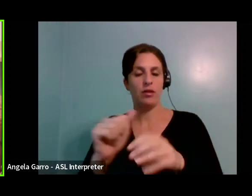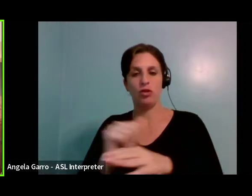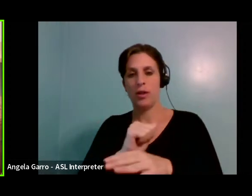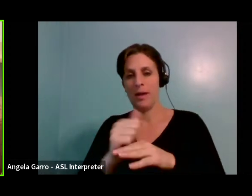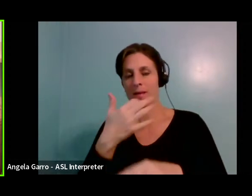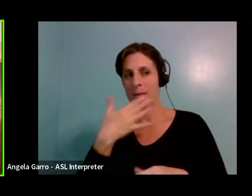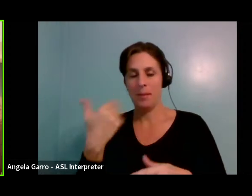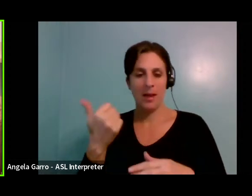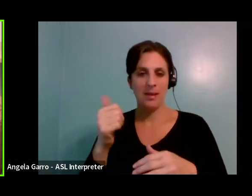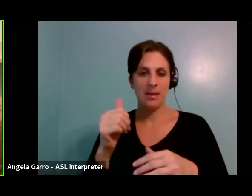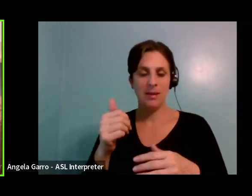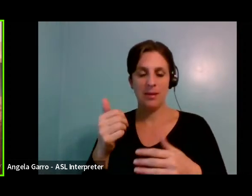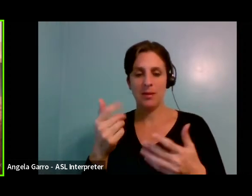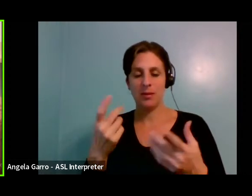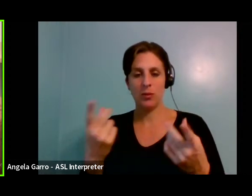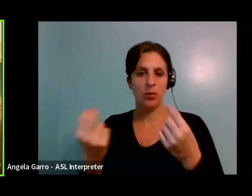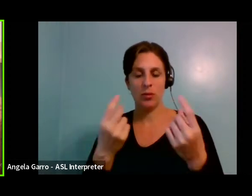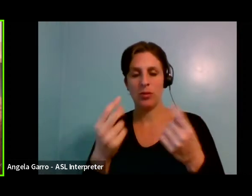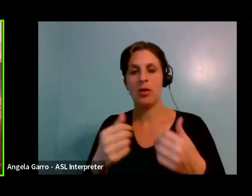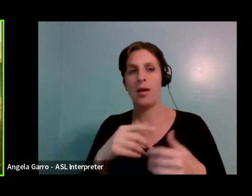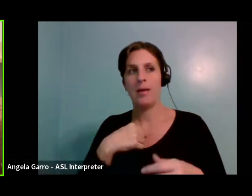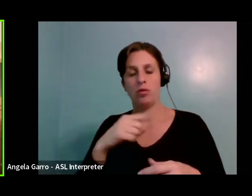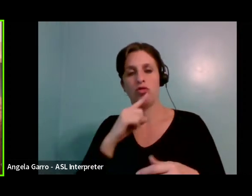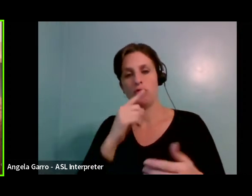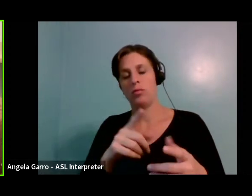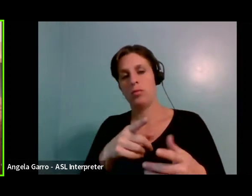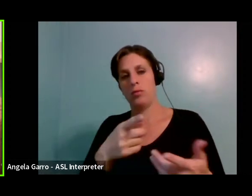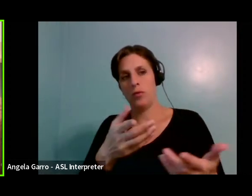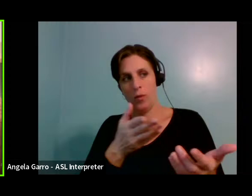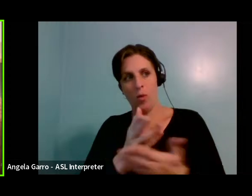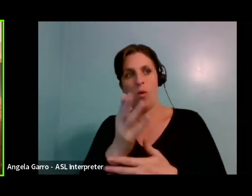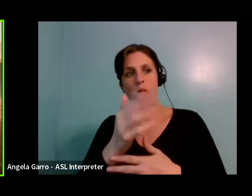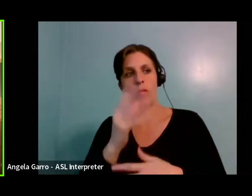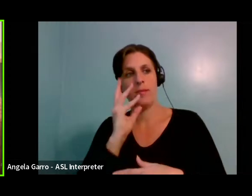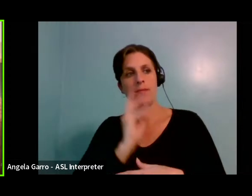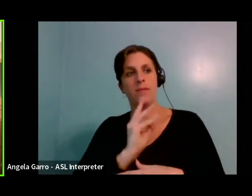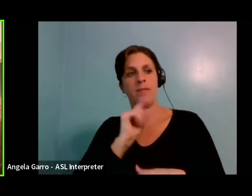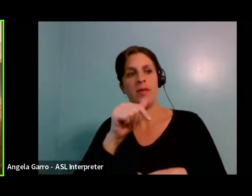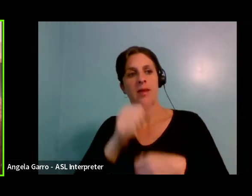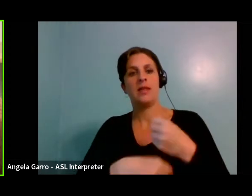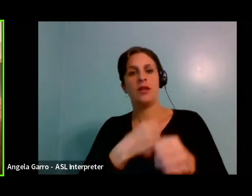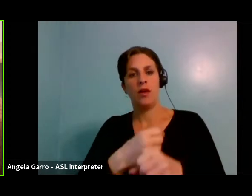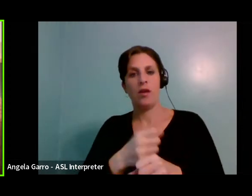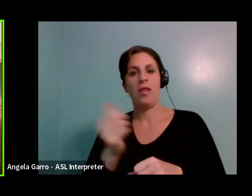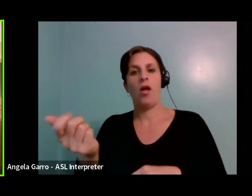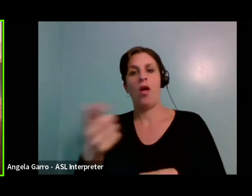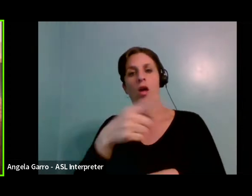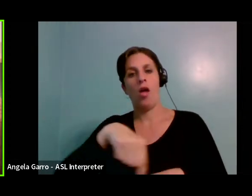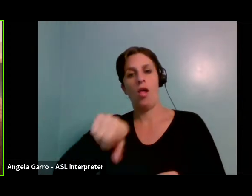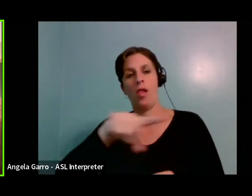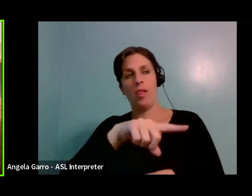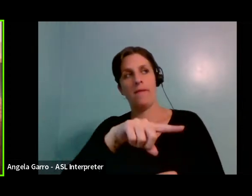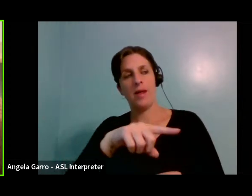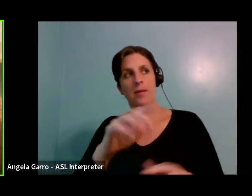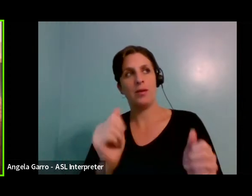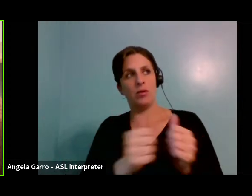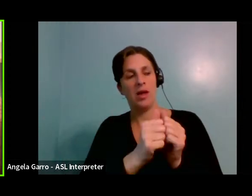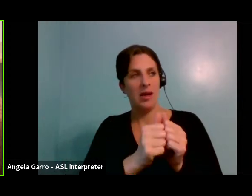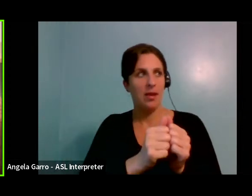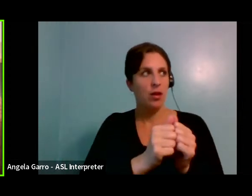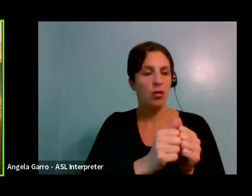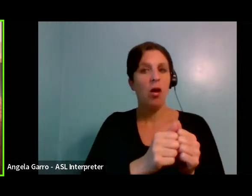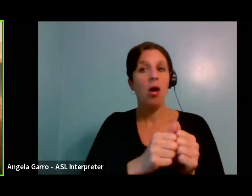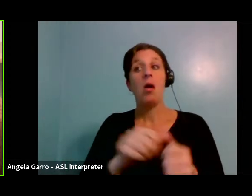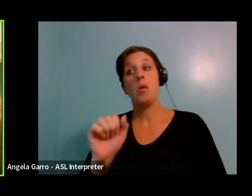after having gone through this year, they can all get together and say, well, you know, this worked, this didn't